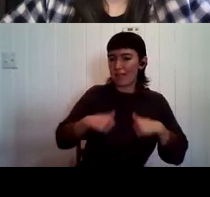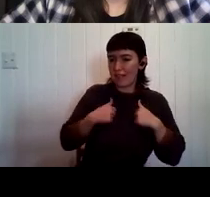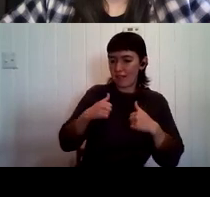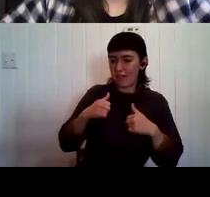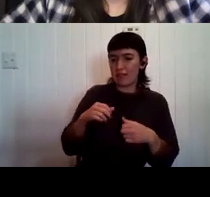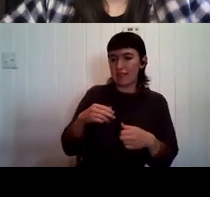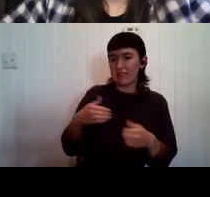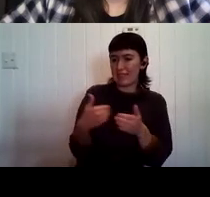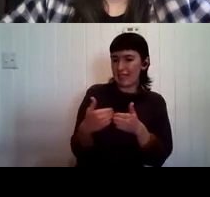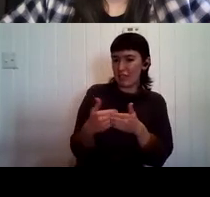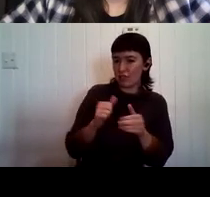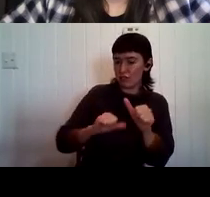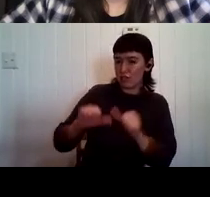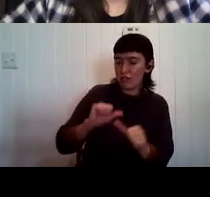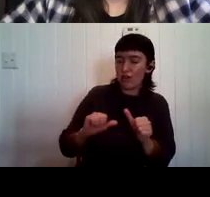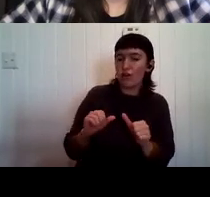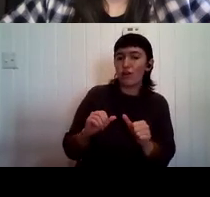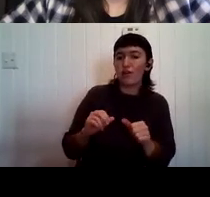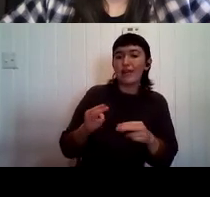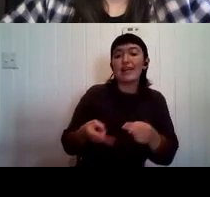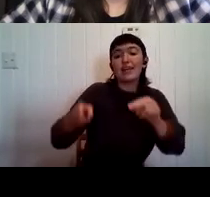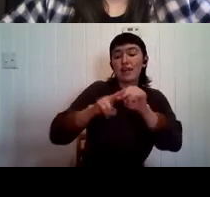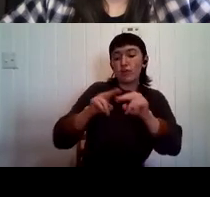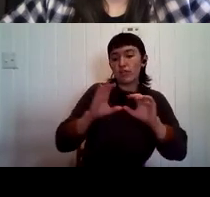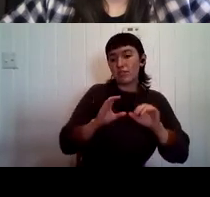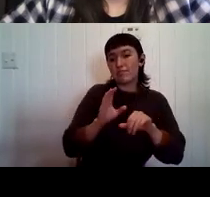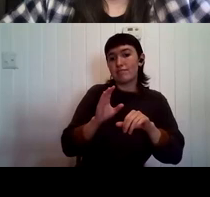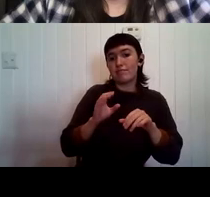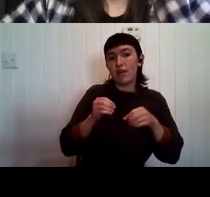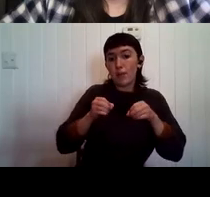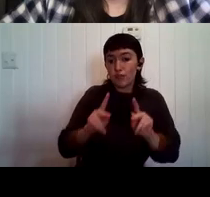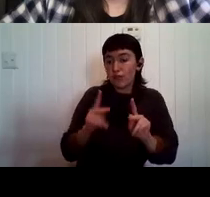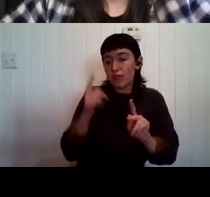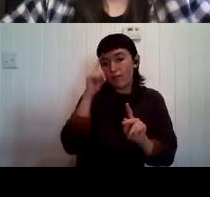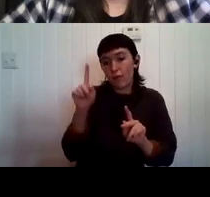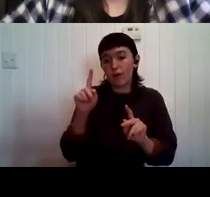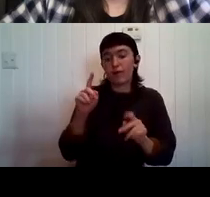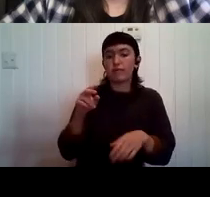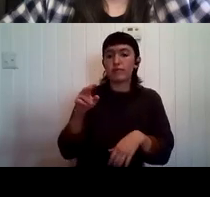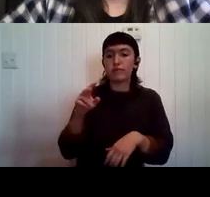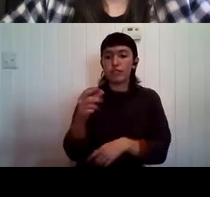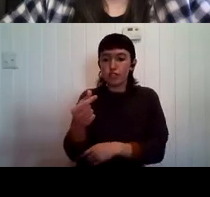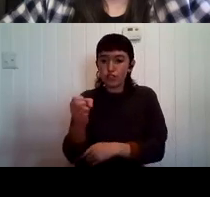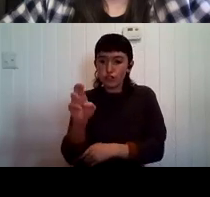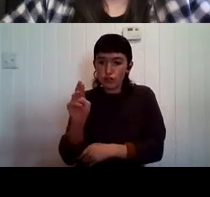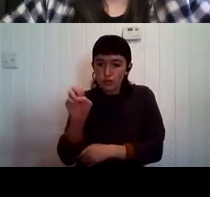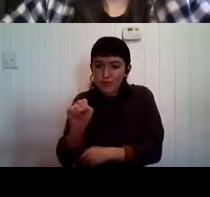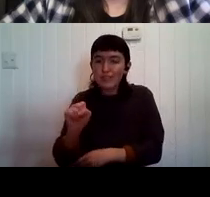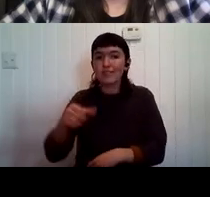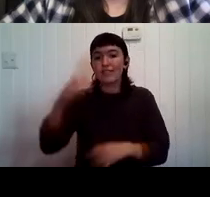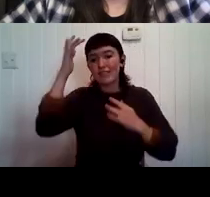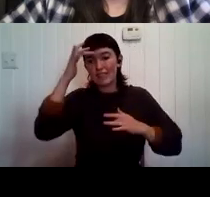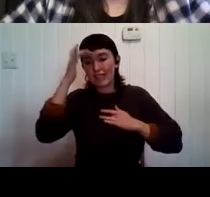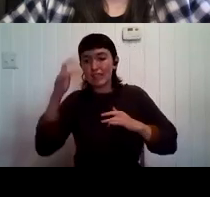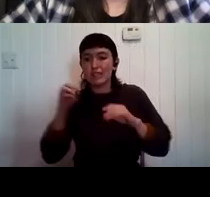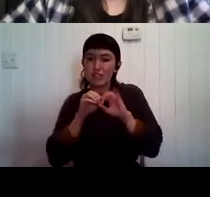of germs spreading between different species. And that's not good. Okay, let's take this one step